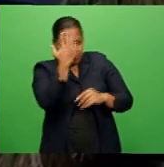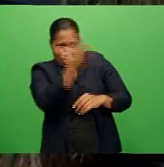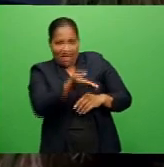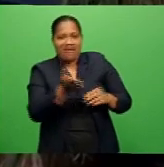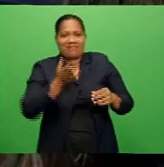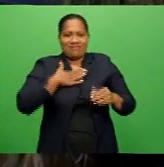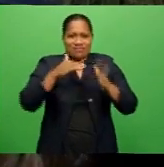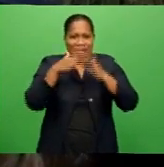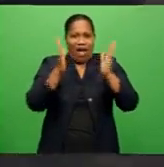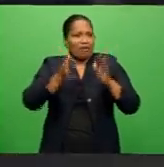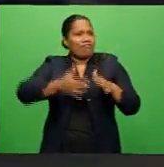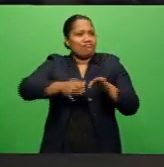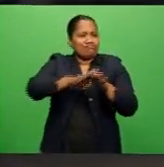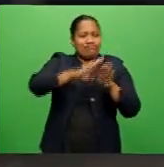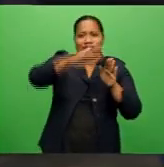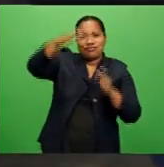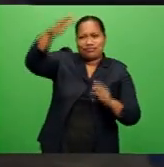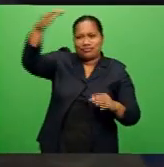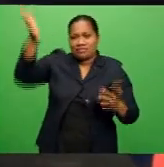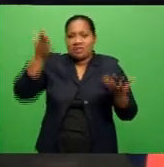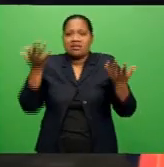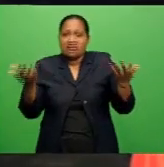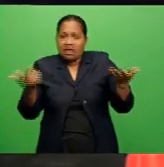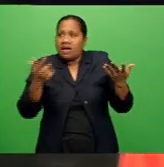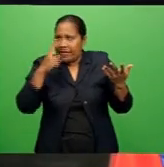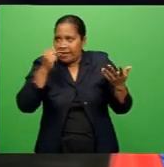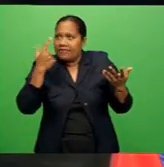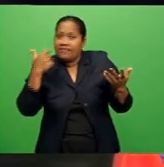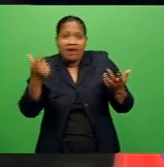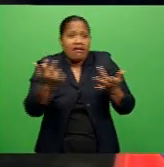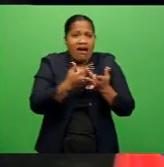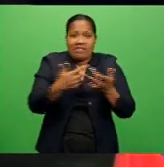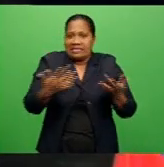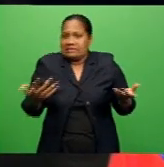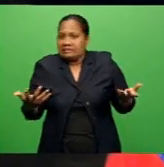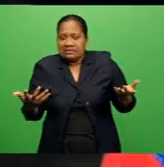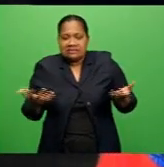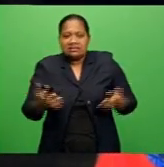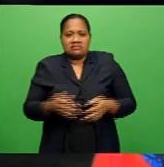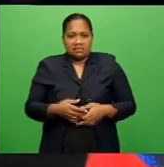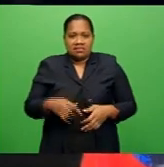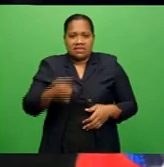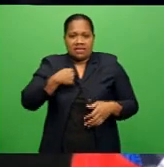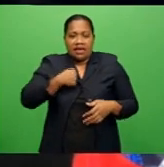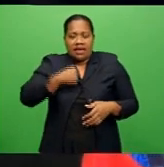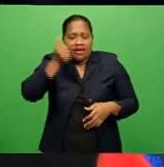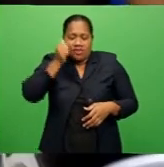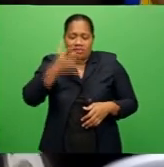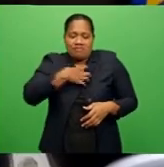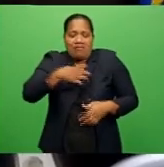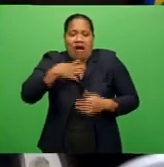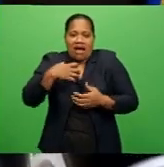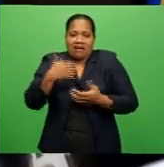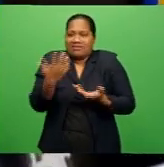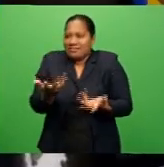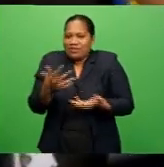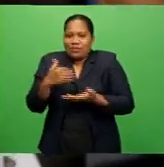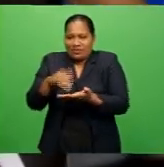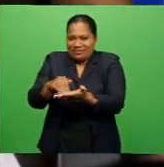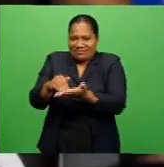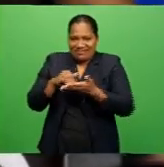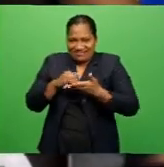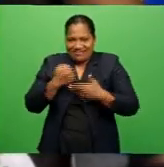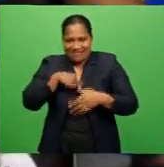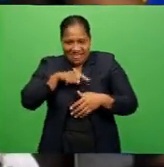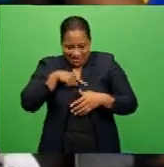there. Those are the only remains I can find, but I know more relief efforts is underway. Another